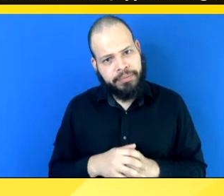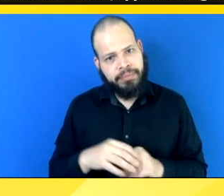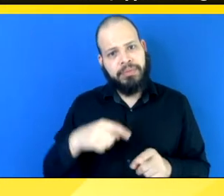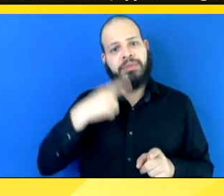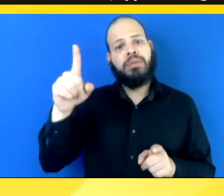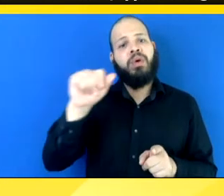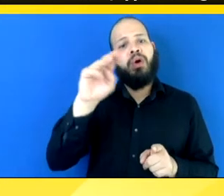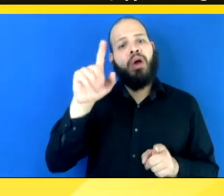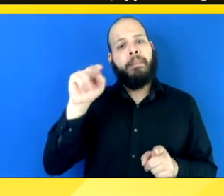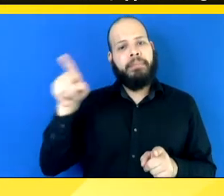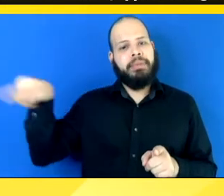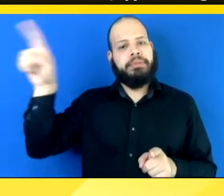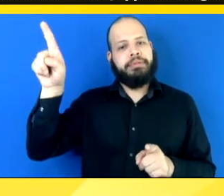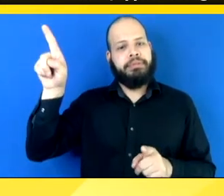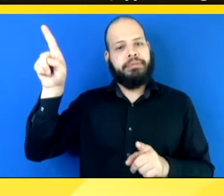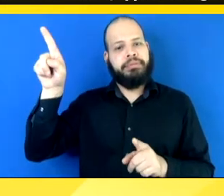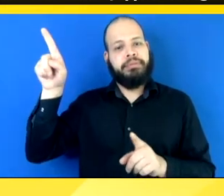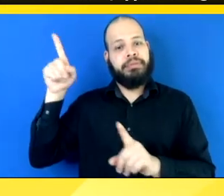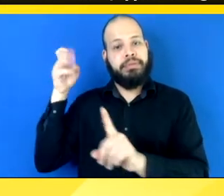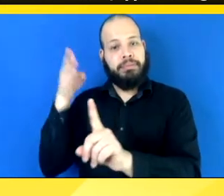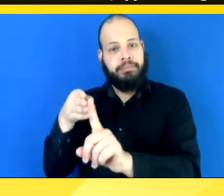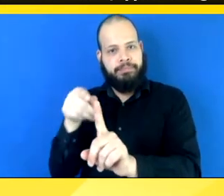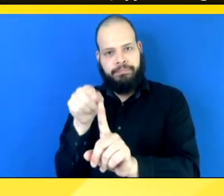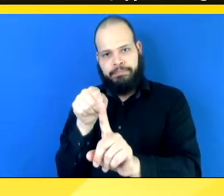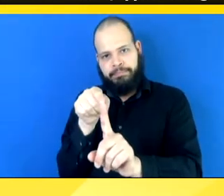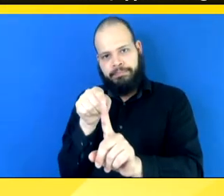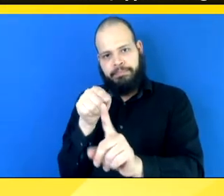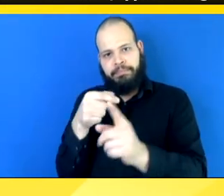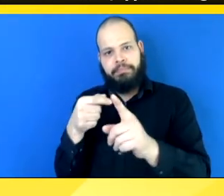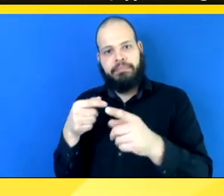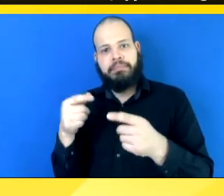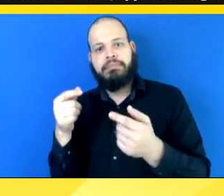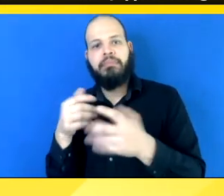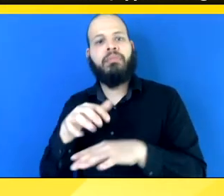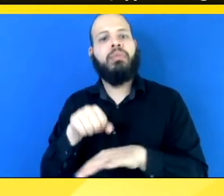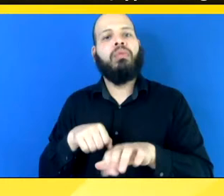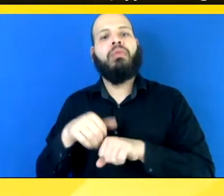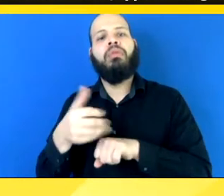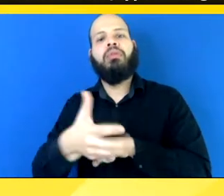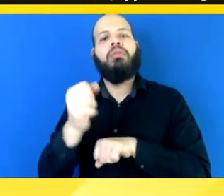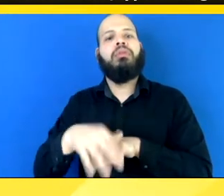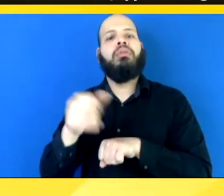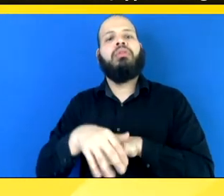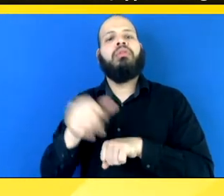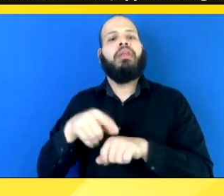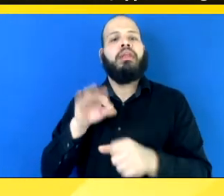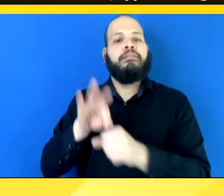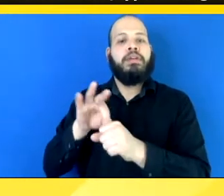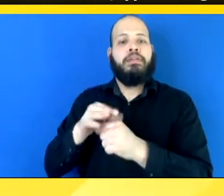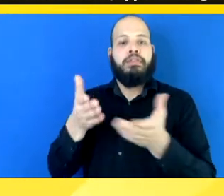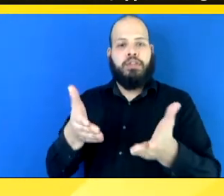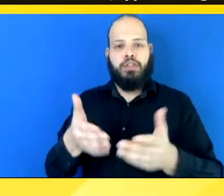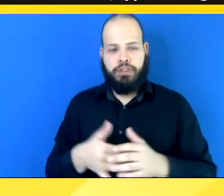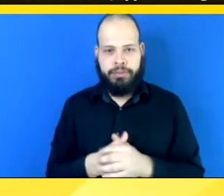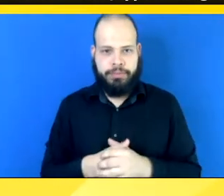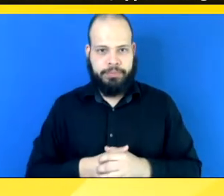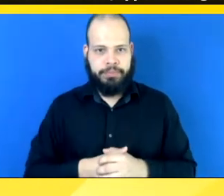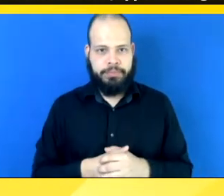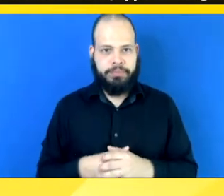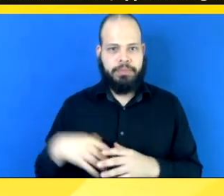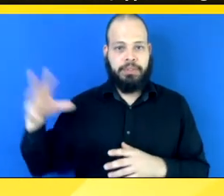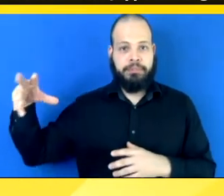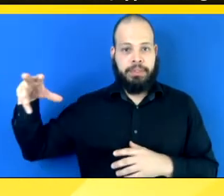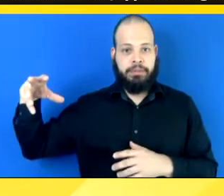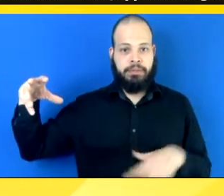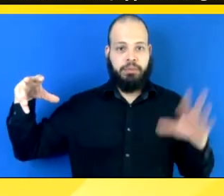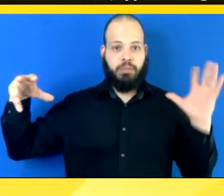camera trained on it, and their supervisors calling people at home and saying, we didn't see you vote yet. You got to come and vote tomorrow. And people are thinking, this is